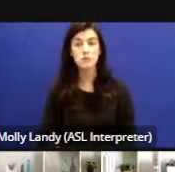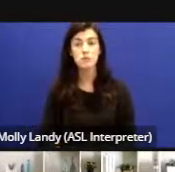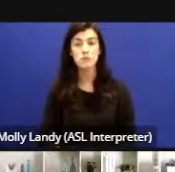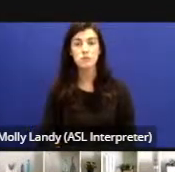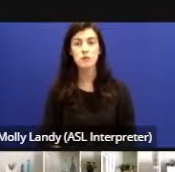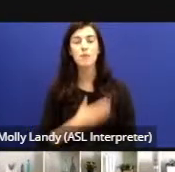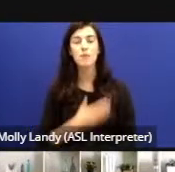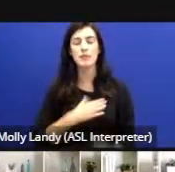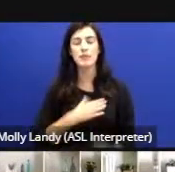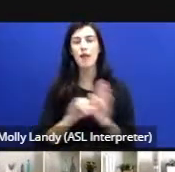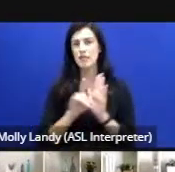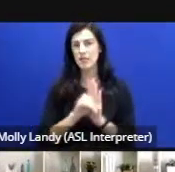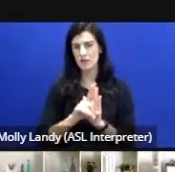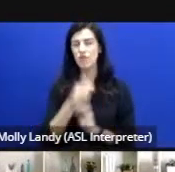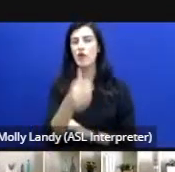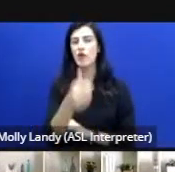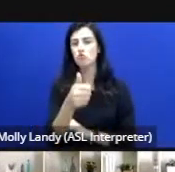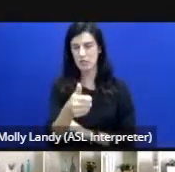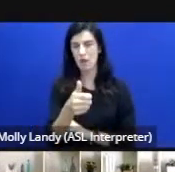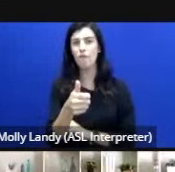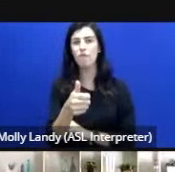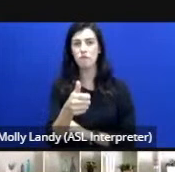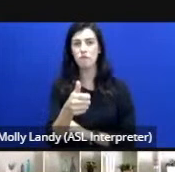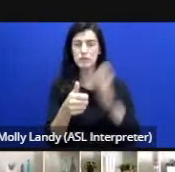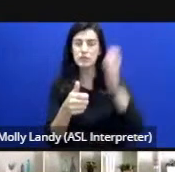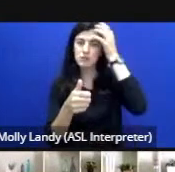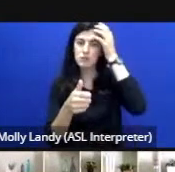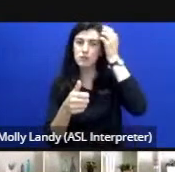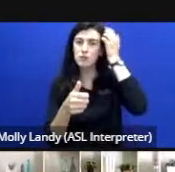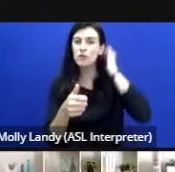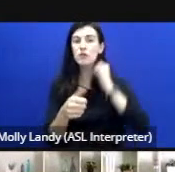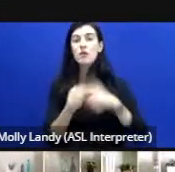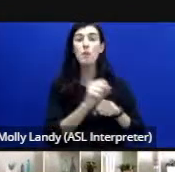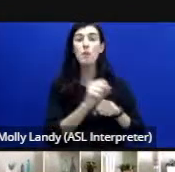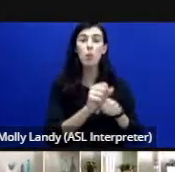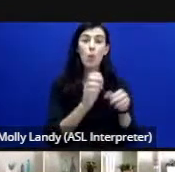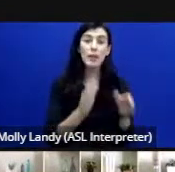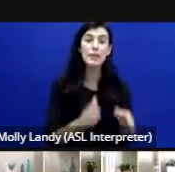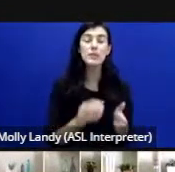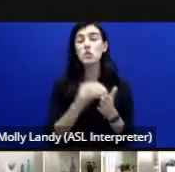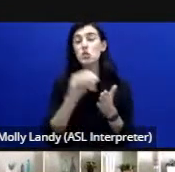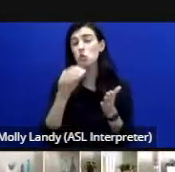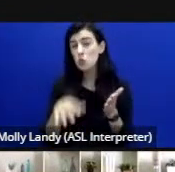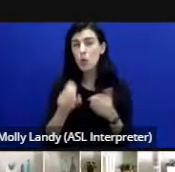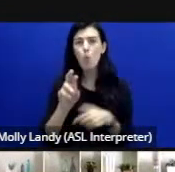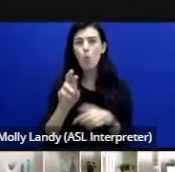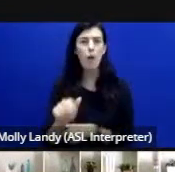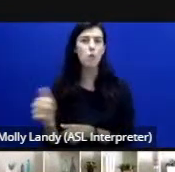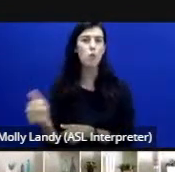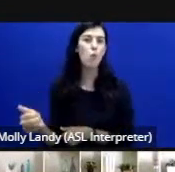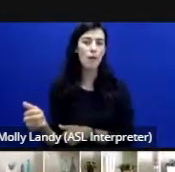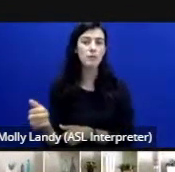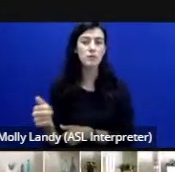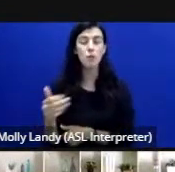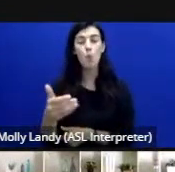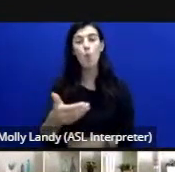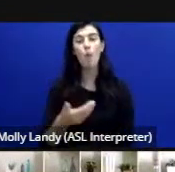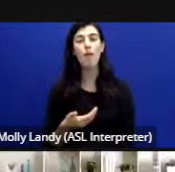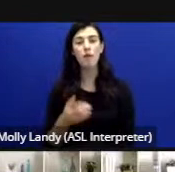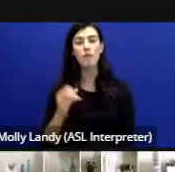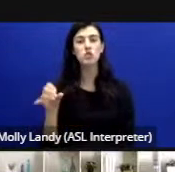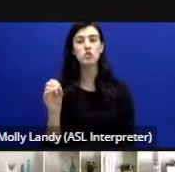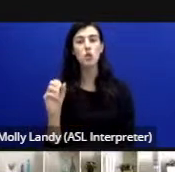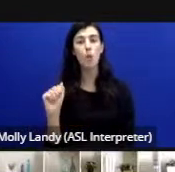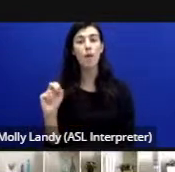people, identify yourselves as if you're an employee, a student, or otherwise. Welcome, Jennifer or